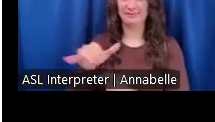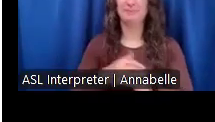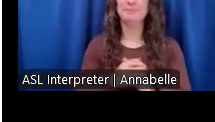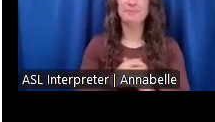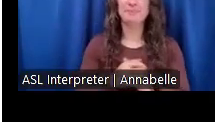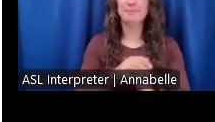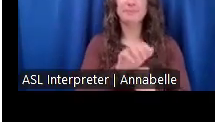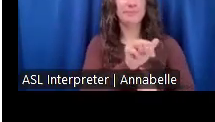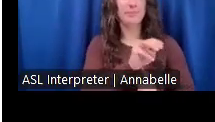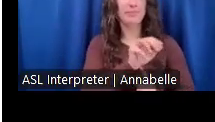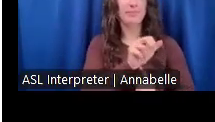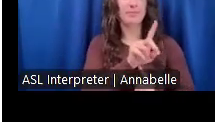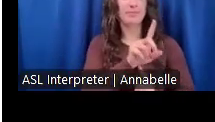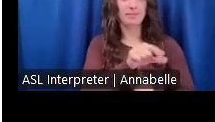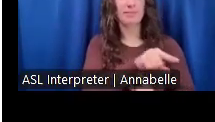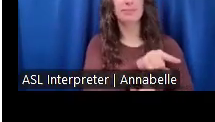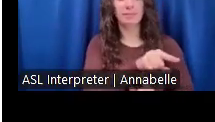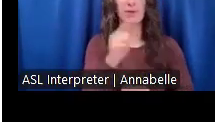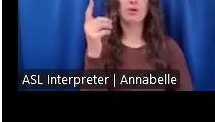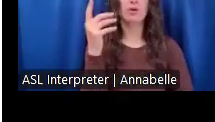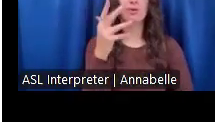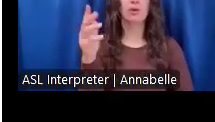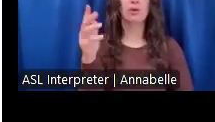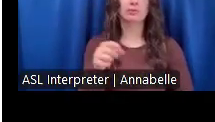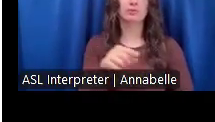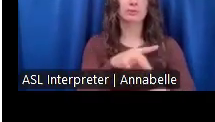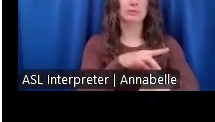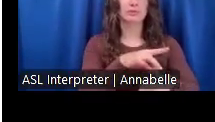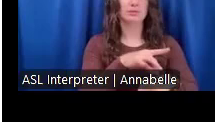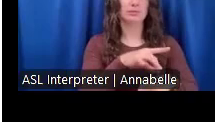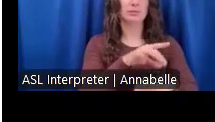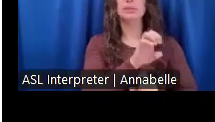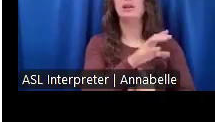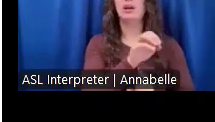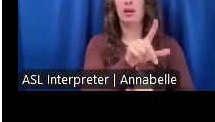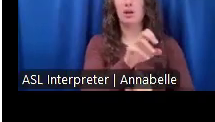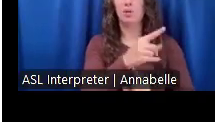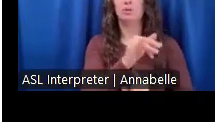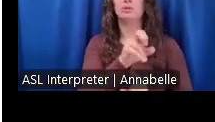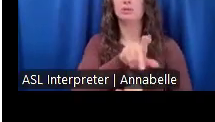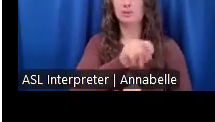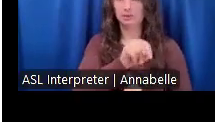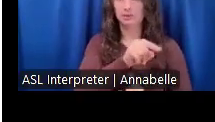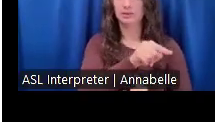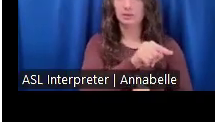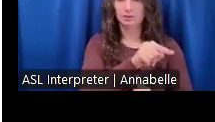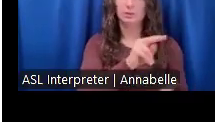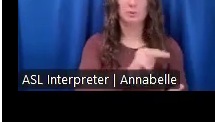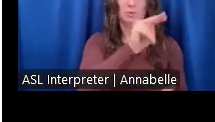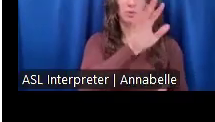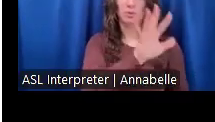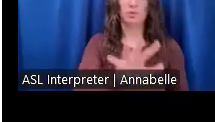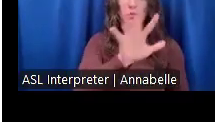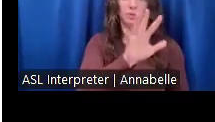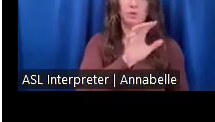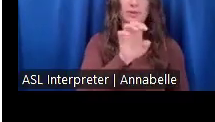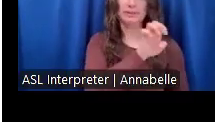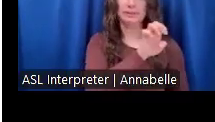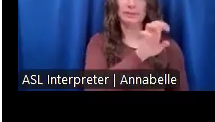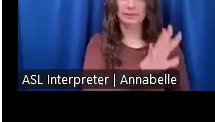Amanda, who is our forest ecologist in the Northeast region, she was part of